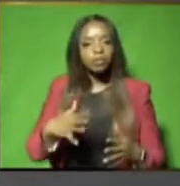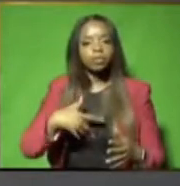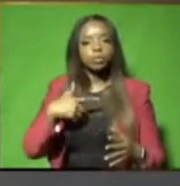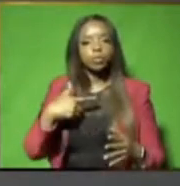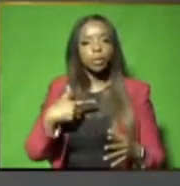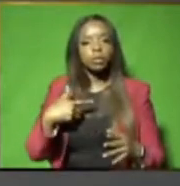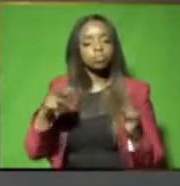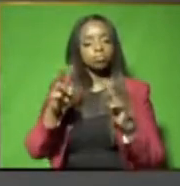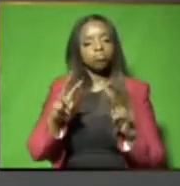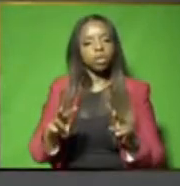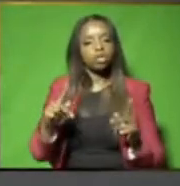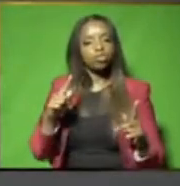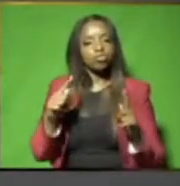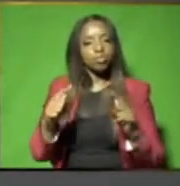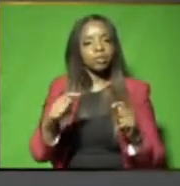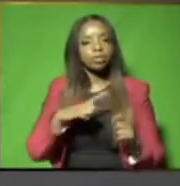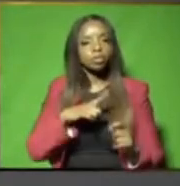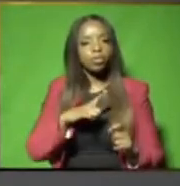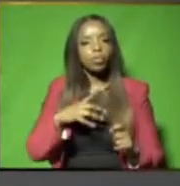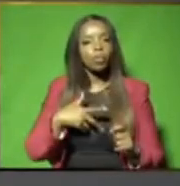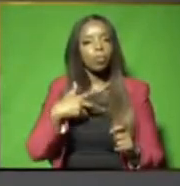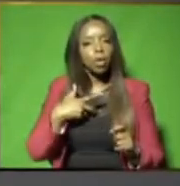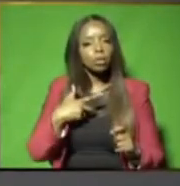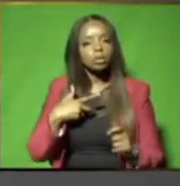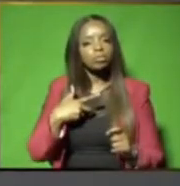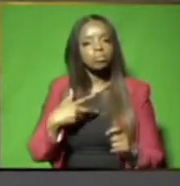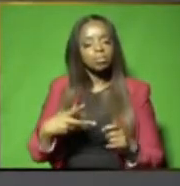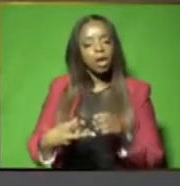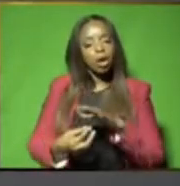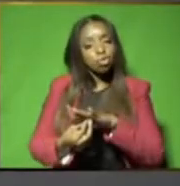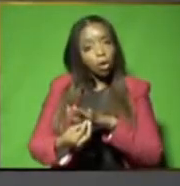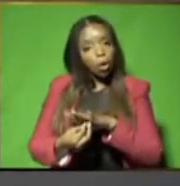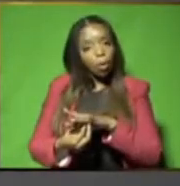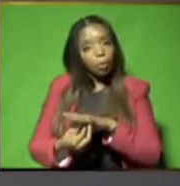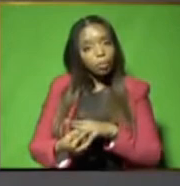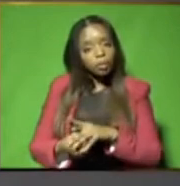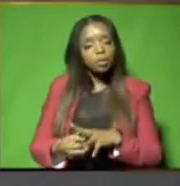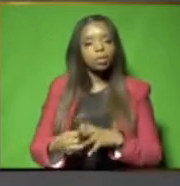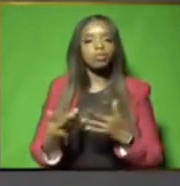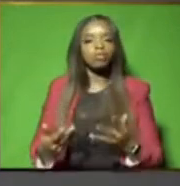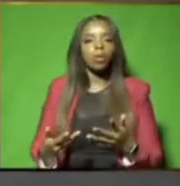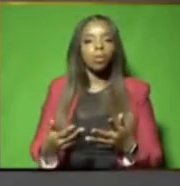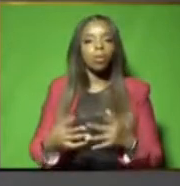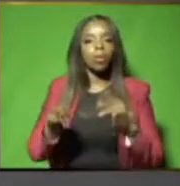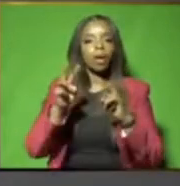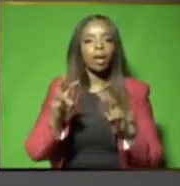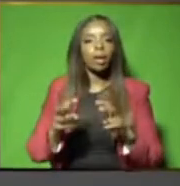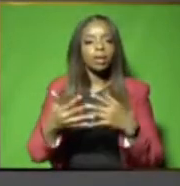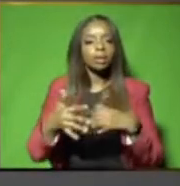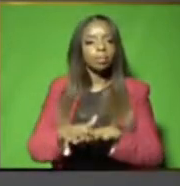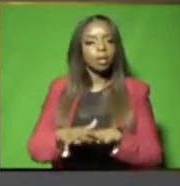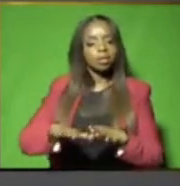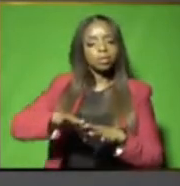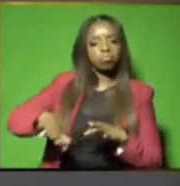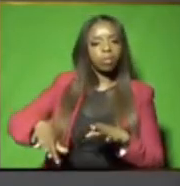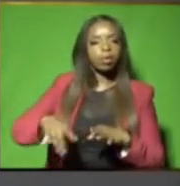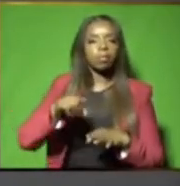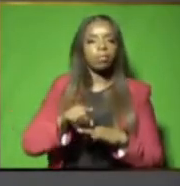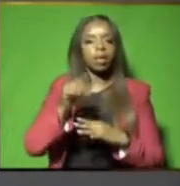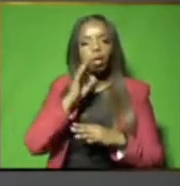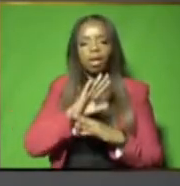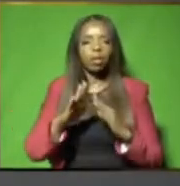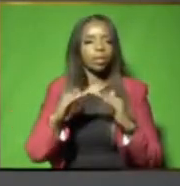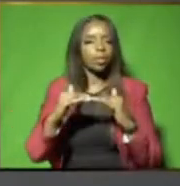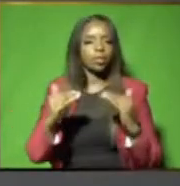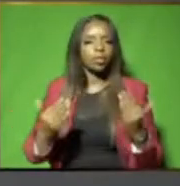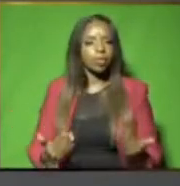that excludes the use of coal in the energy mix would be unjust. With some 200 years' worth